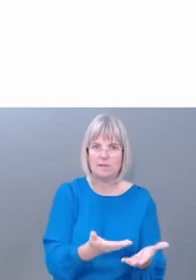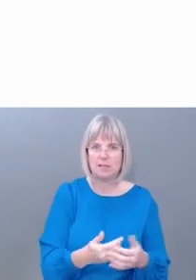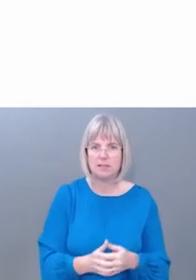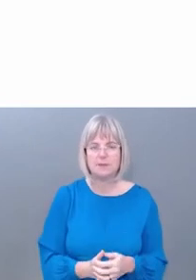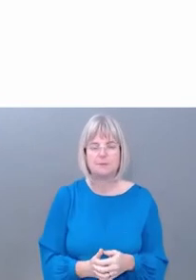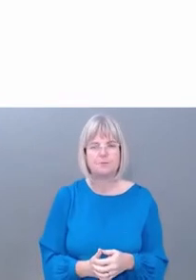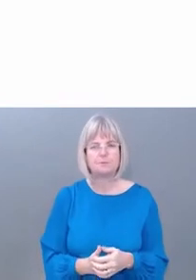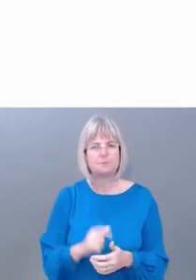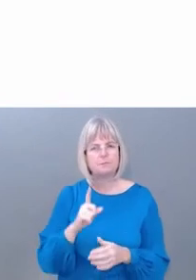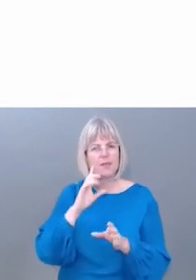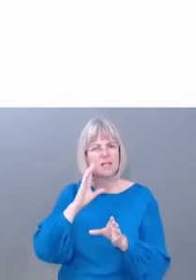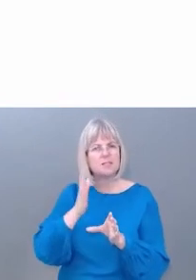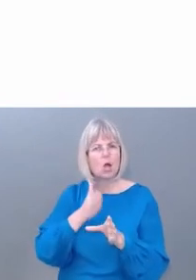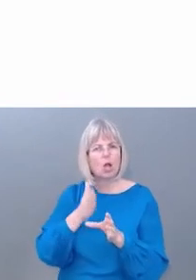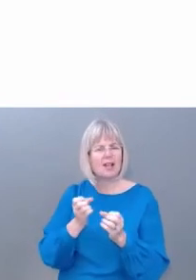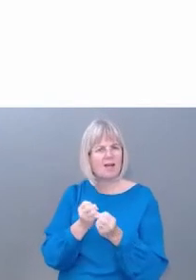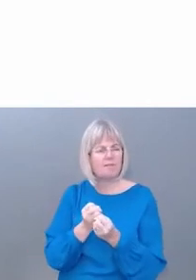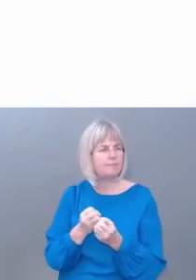language around being able to